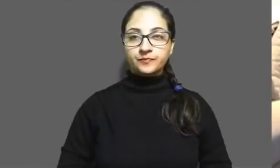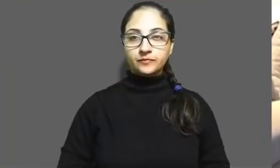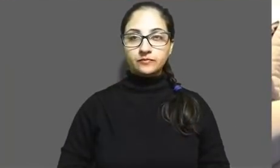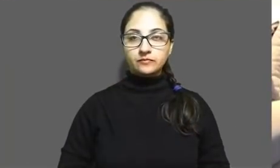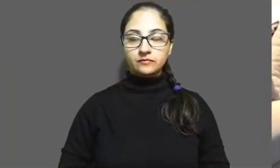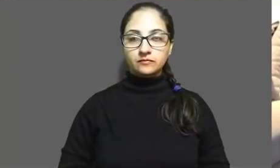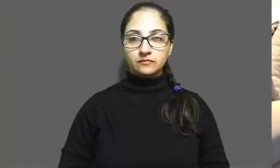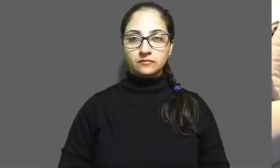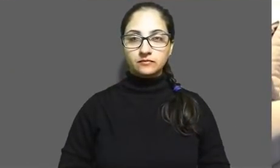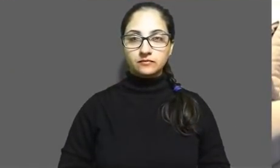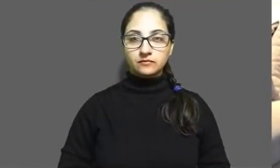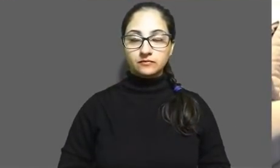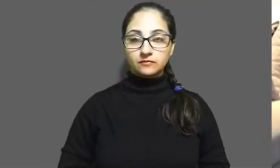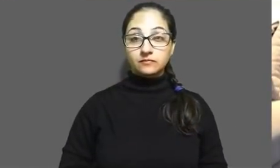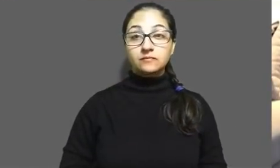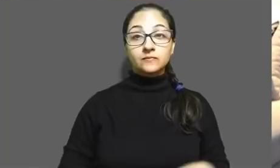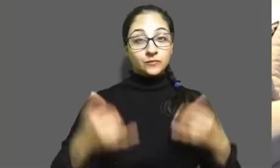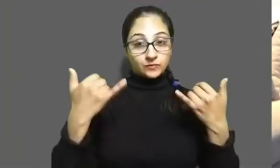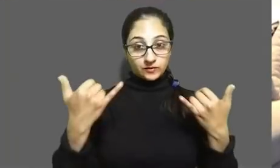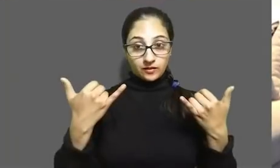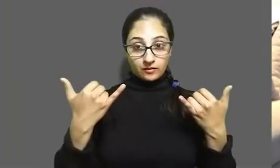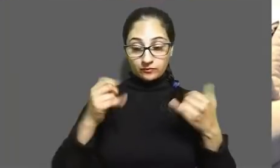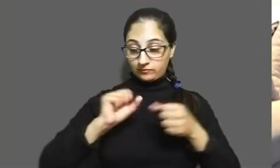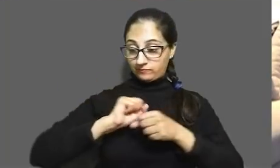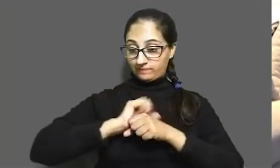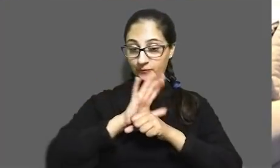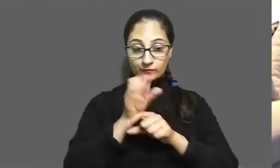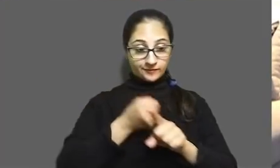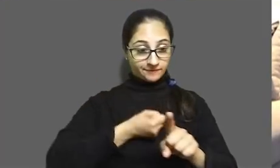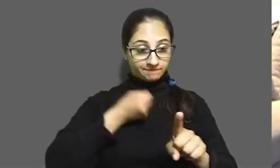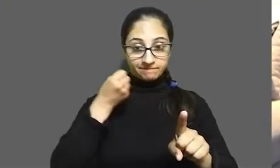that underpins all our practices.